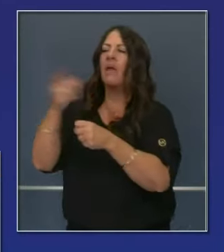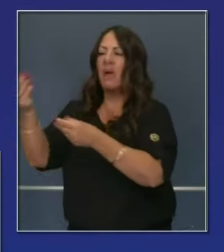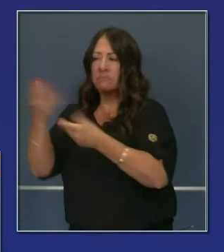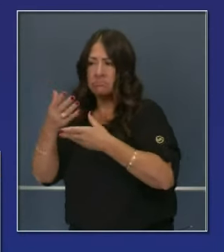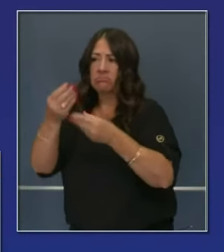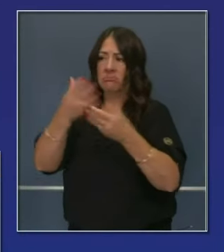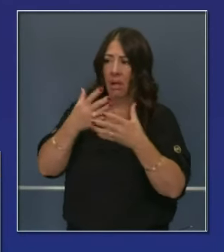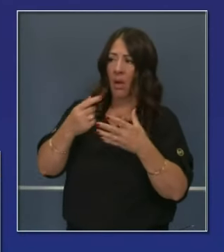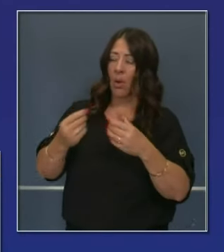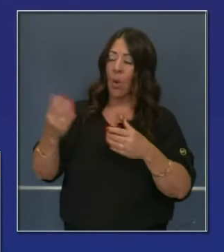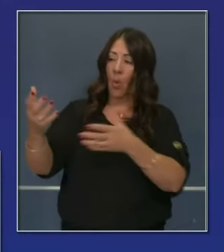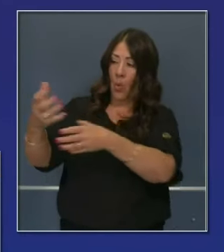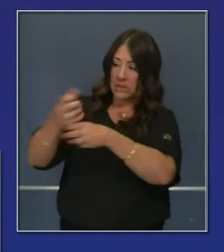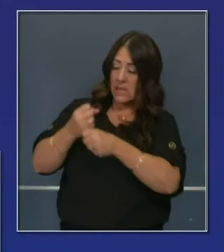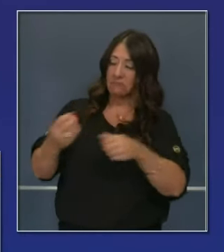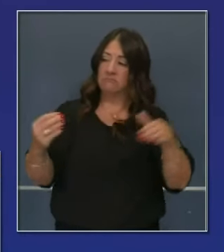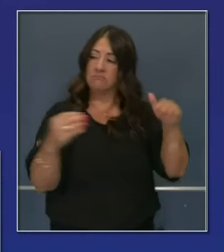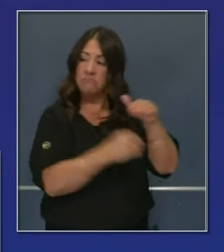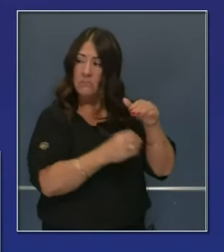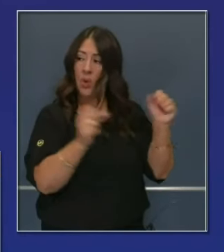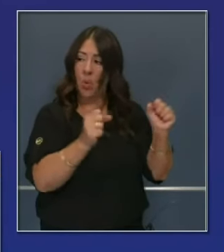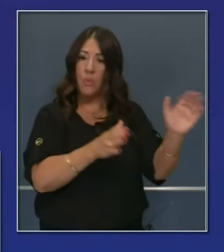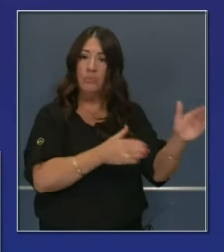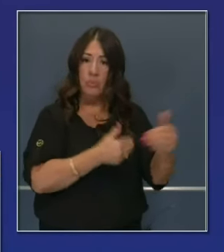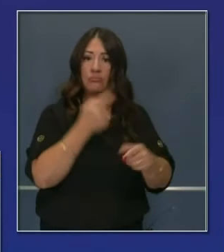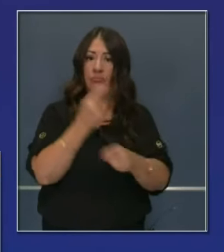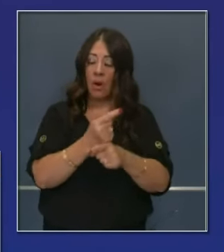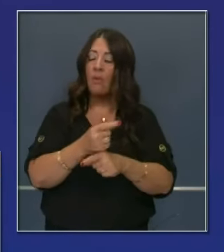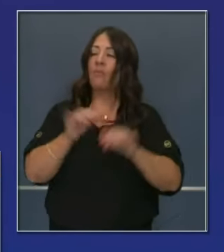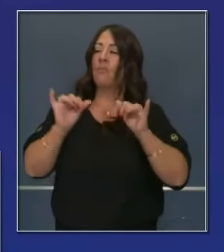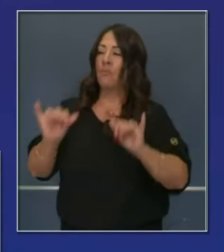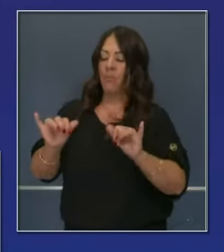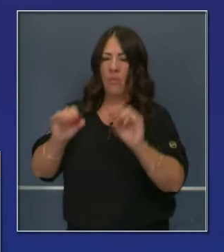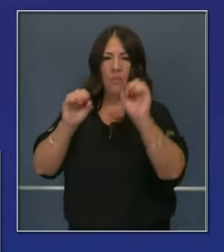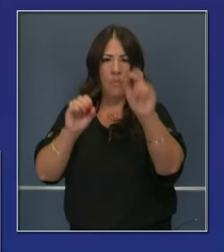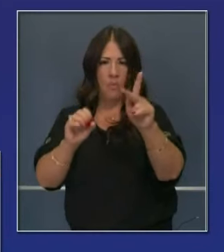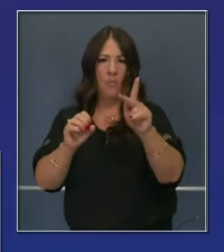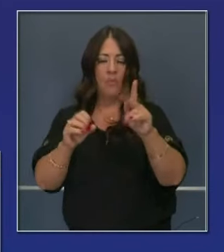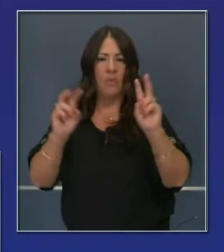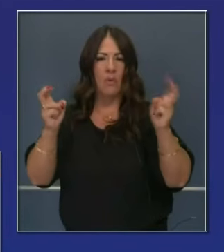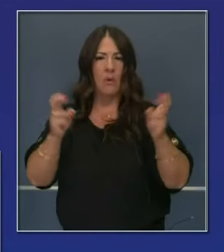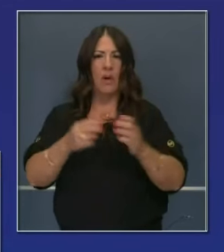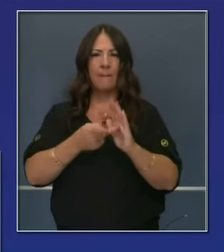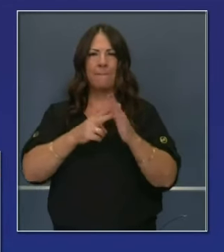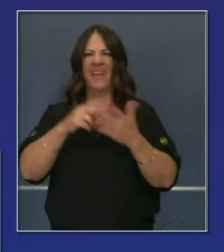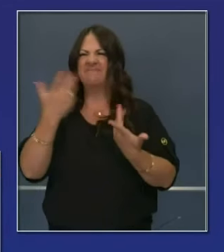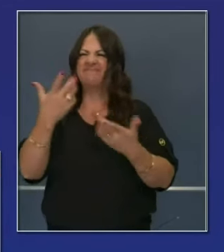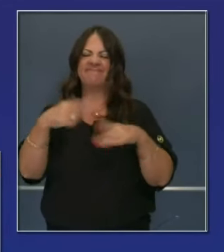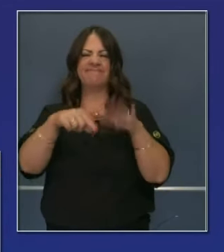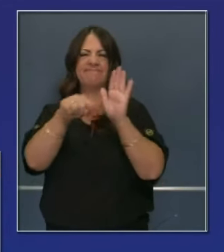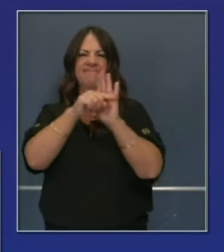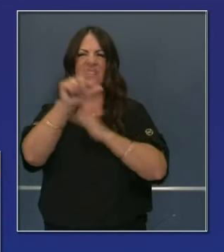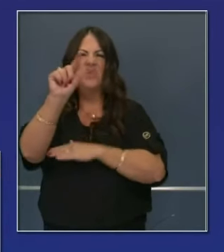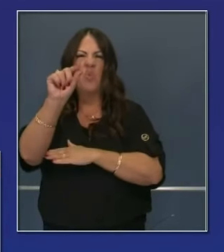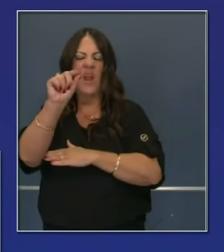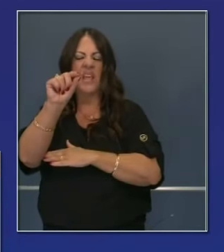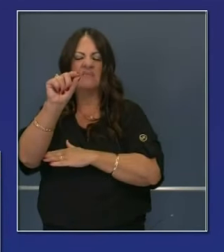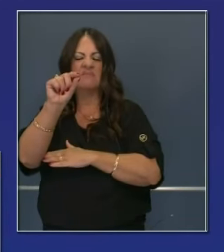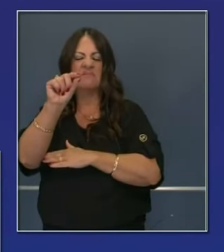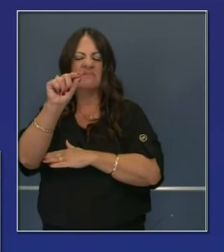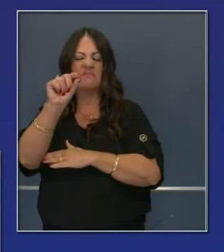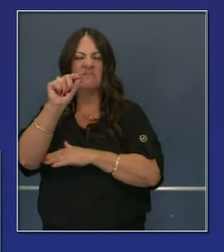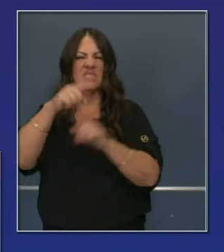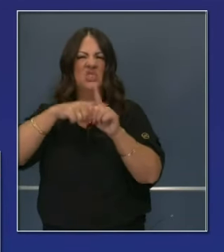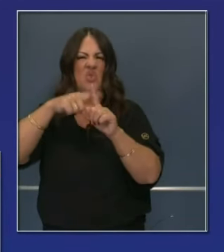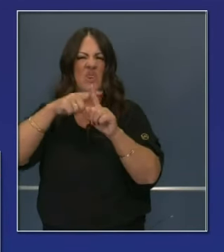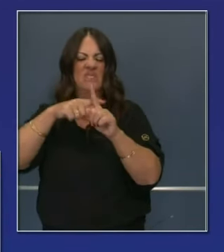These are 2 examples of ultra cold storage and then simply cold storage 20 degrees below Celsius that